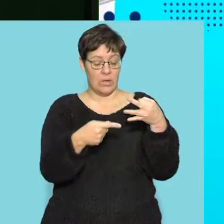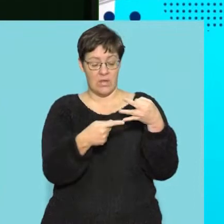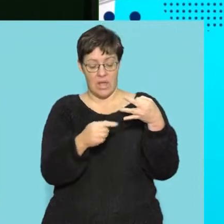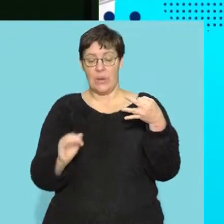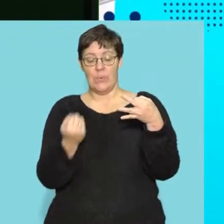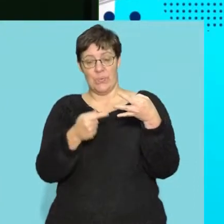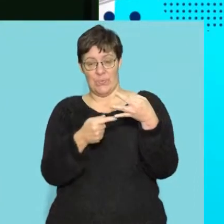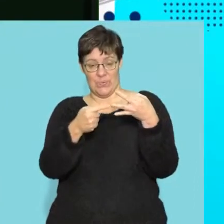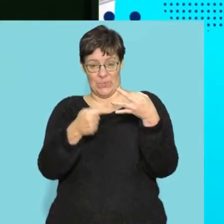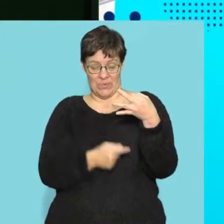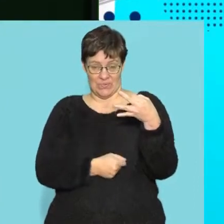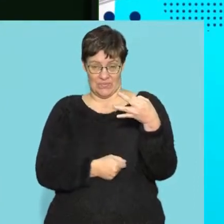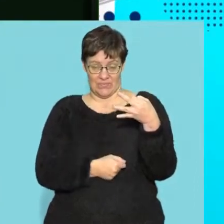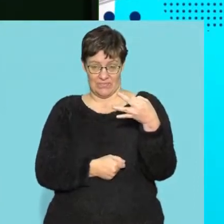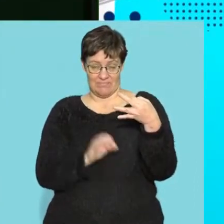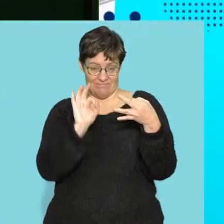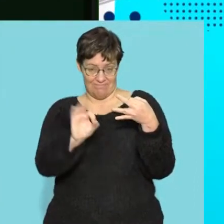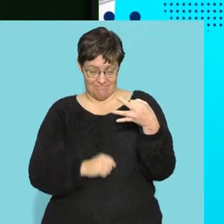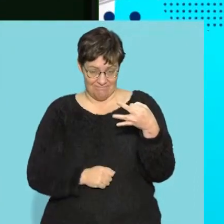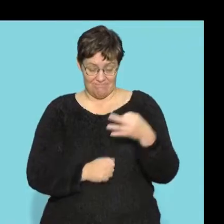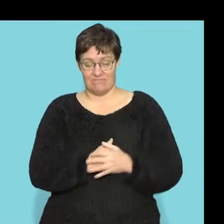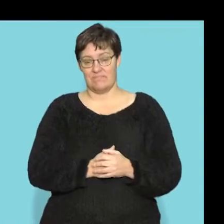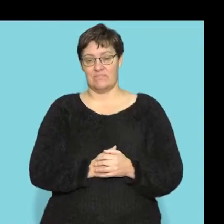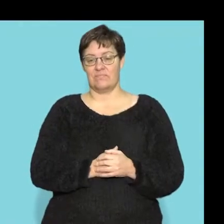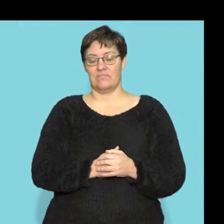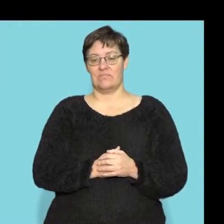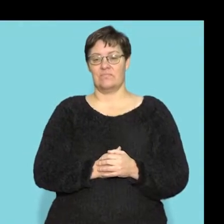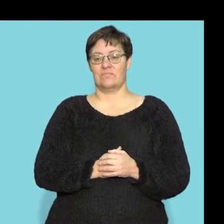your new. Got it? Brilliant. Let's move on.